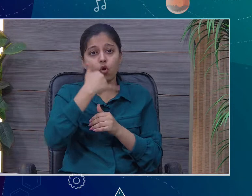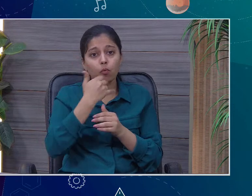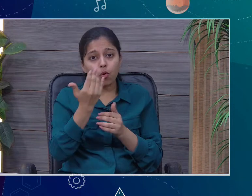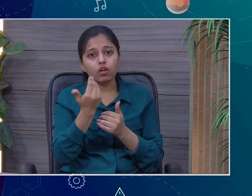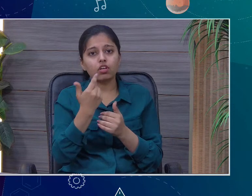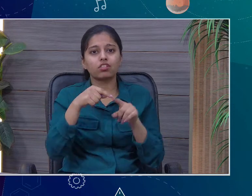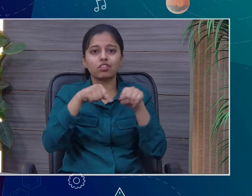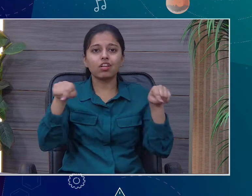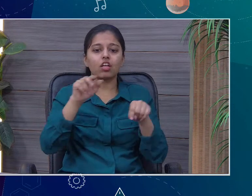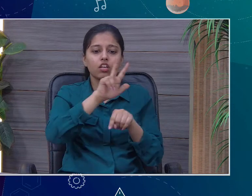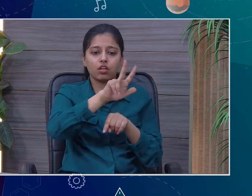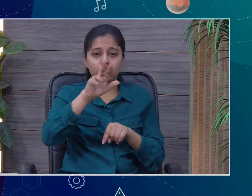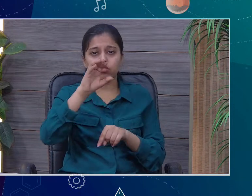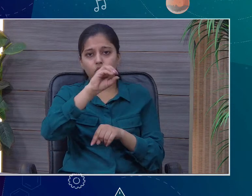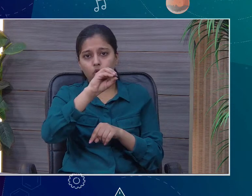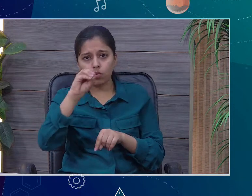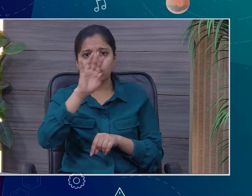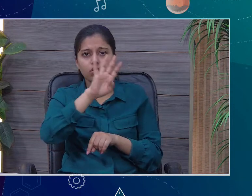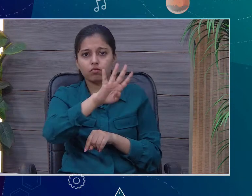is